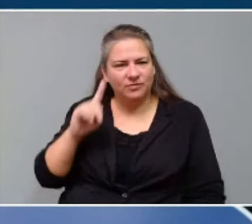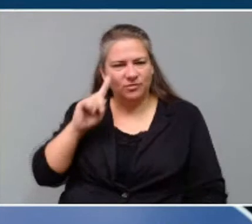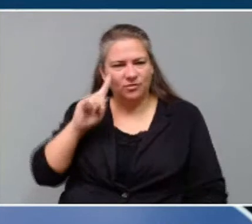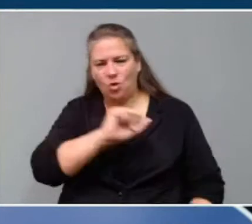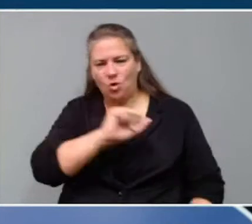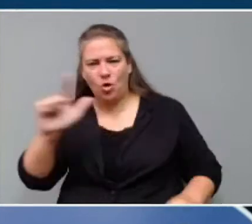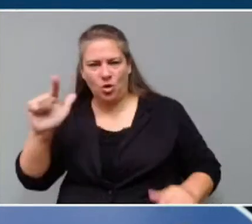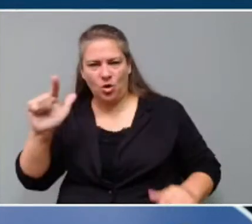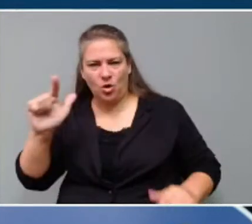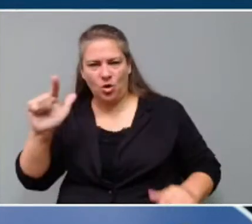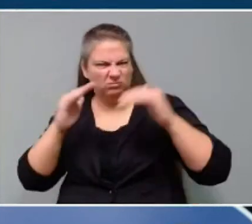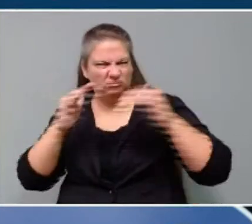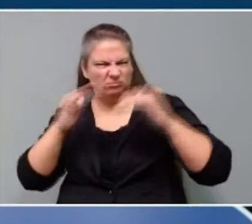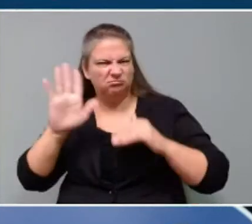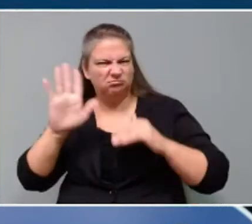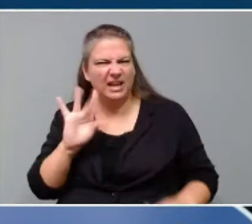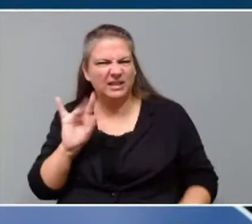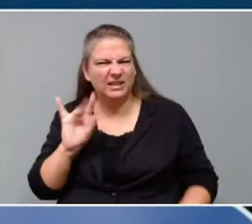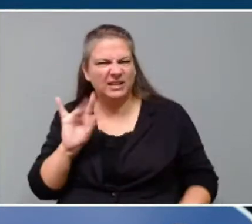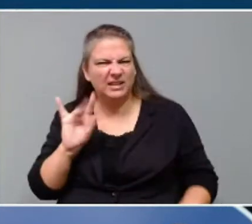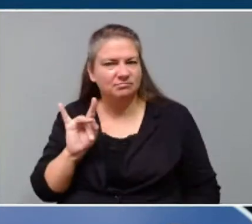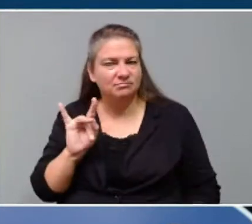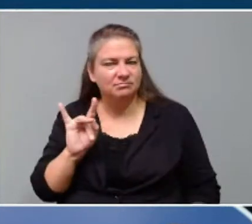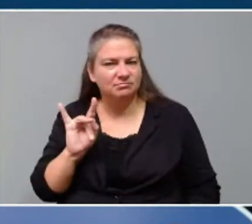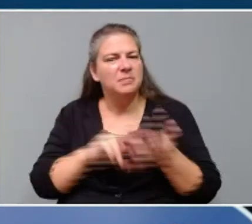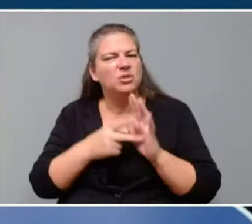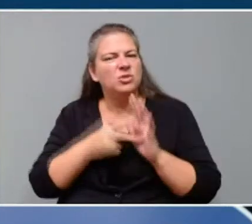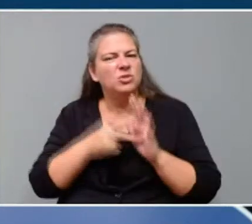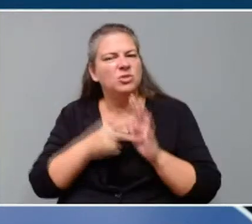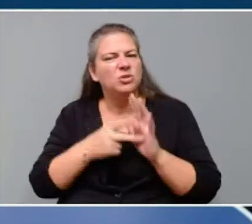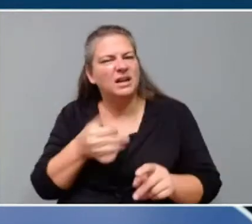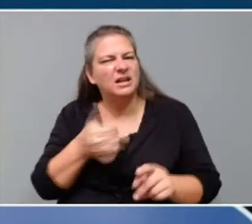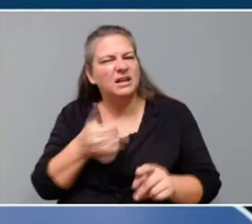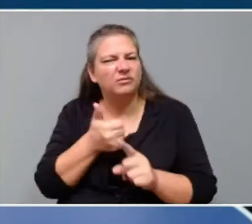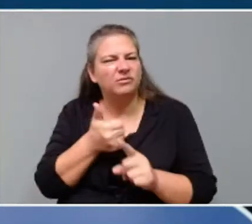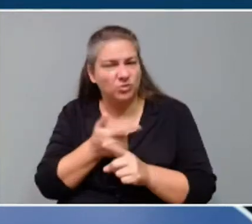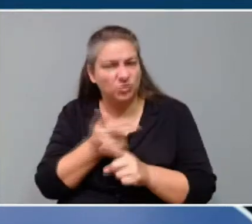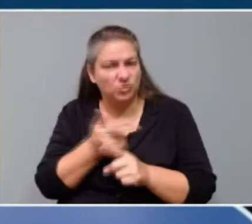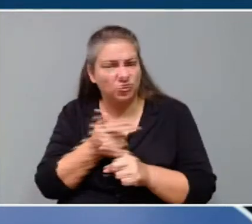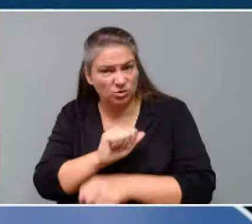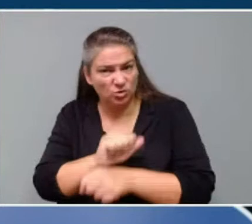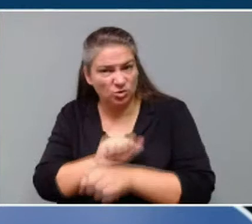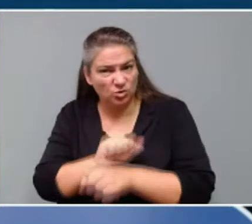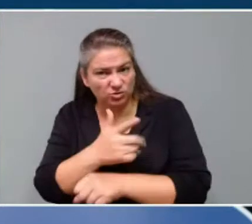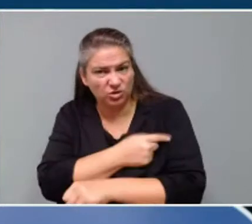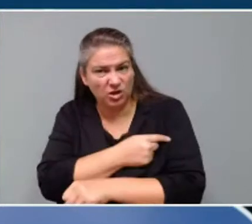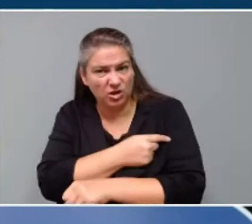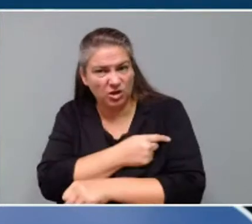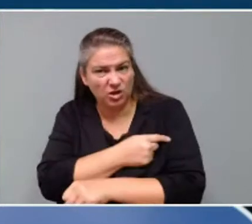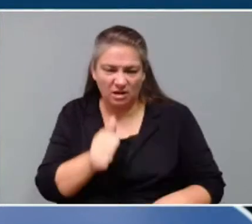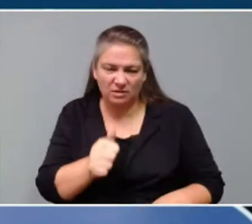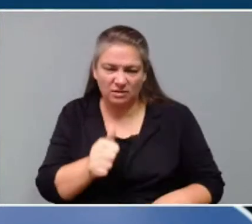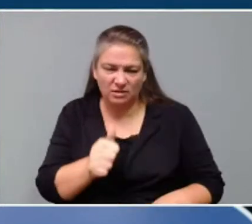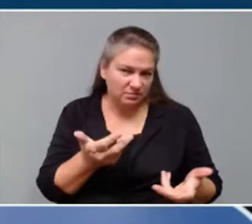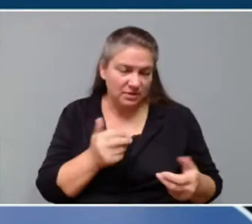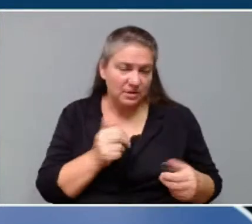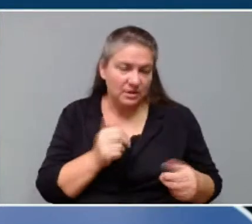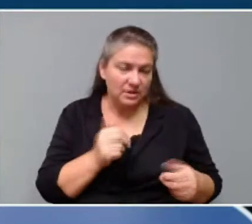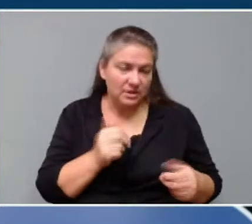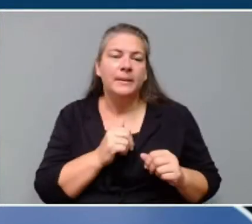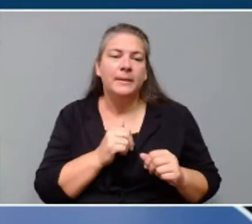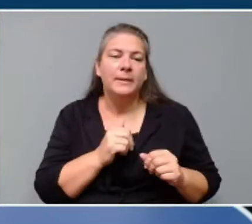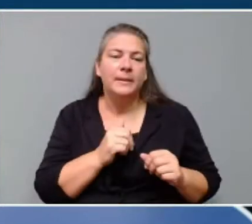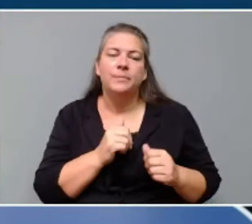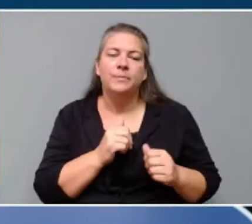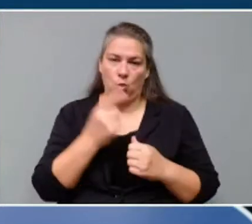Kentucky. This means you can make your own decision on whether to get the COVID vaccine or not. This is with at least one